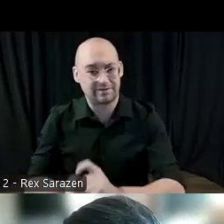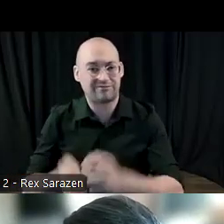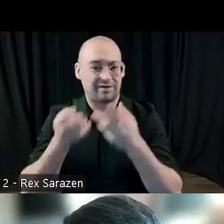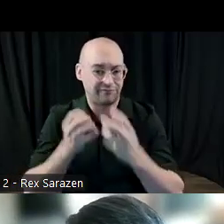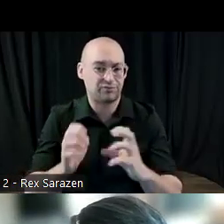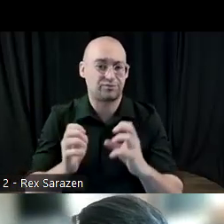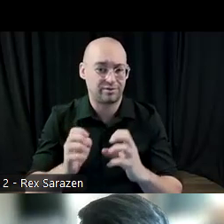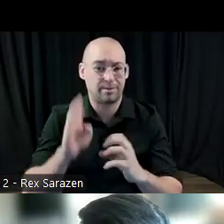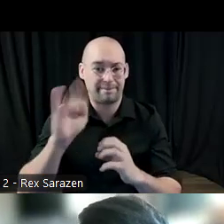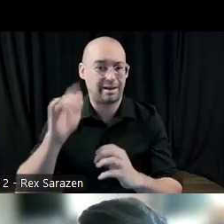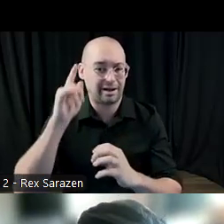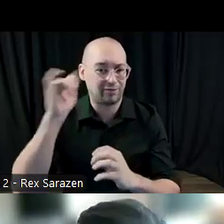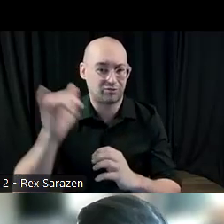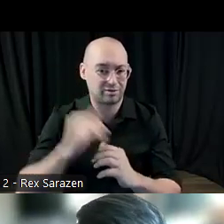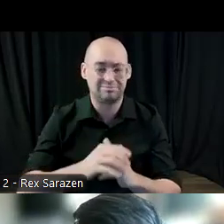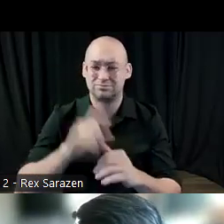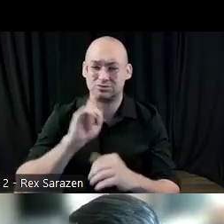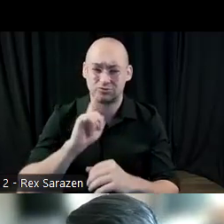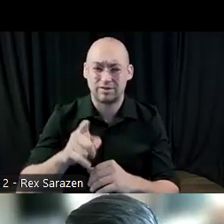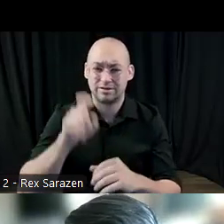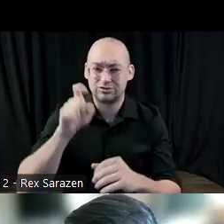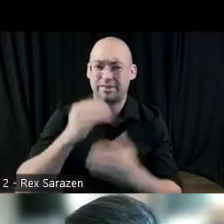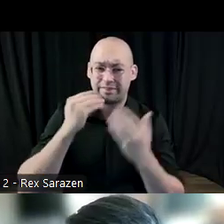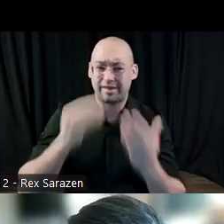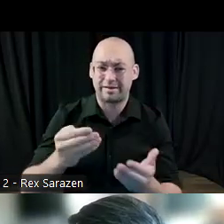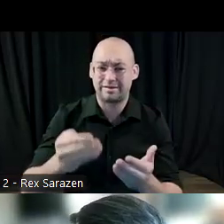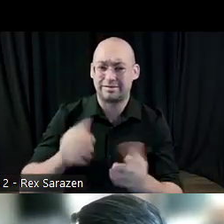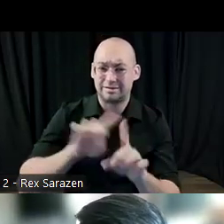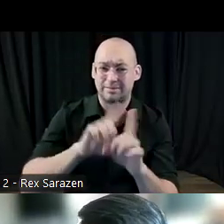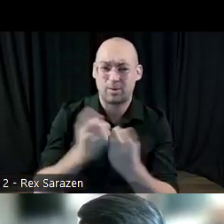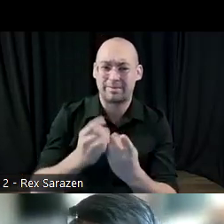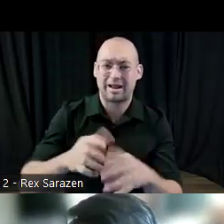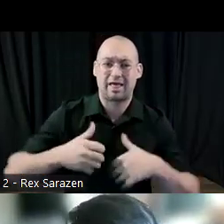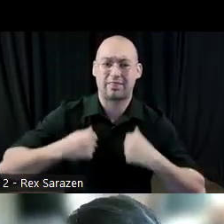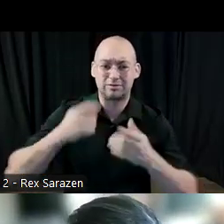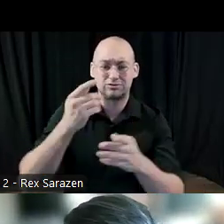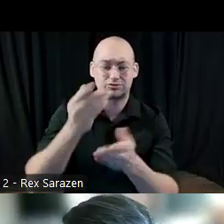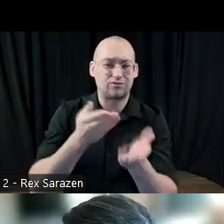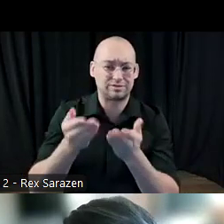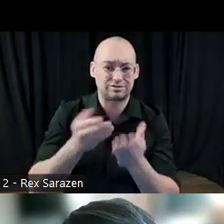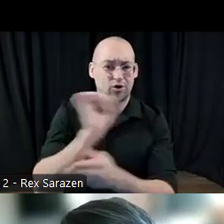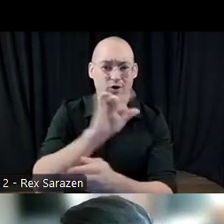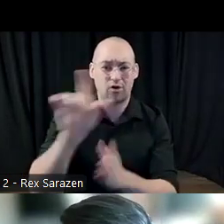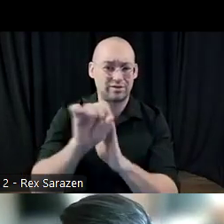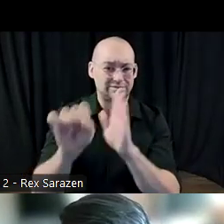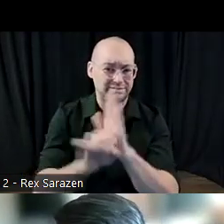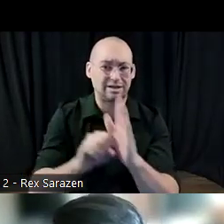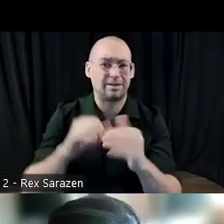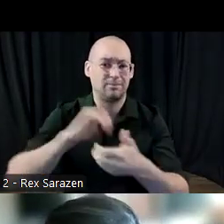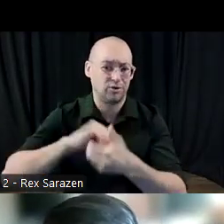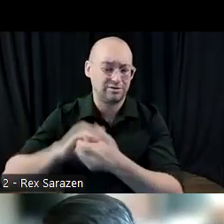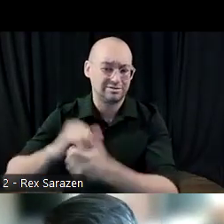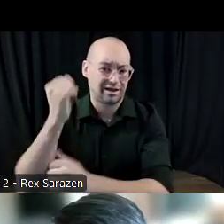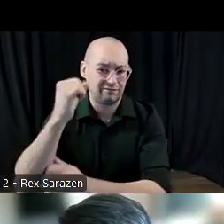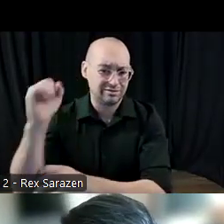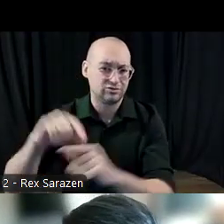of California, and we should really thank the Department of Healthcare Services and all of our state partners and the advocacy groups that